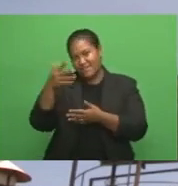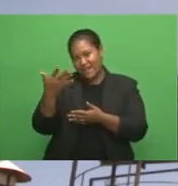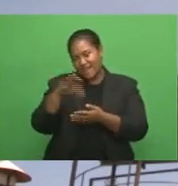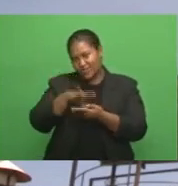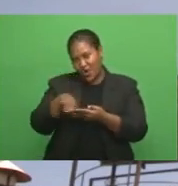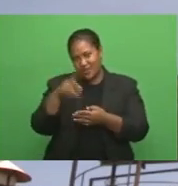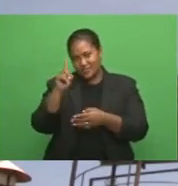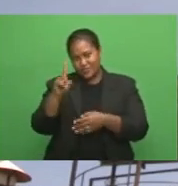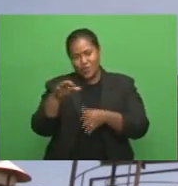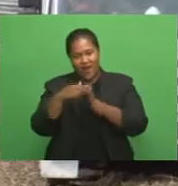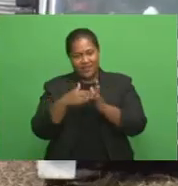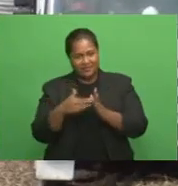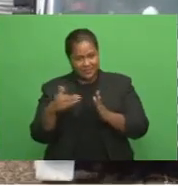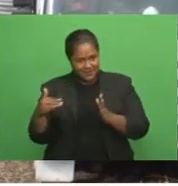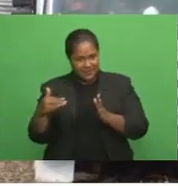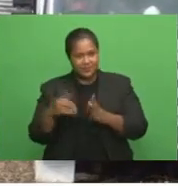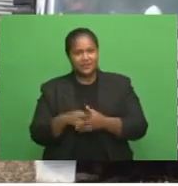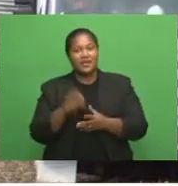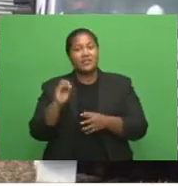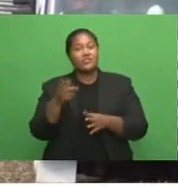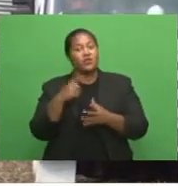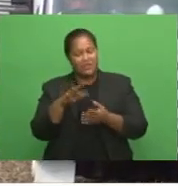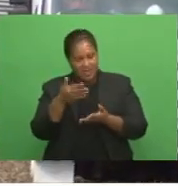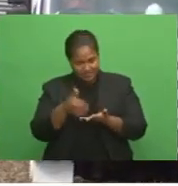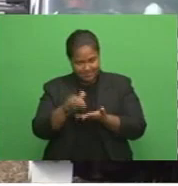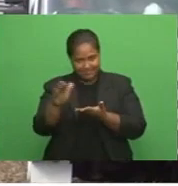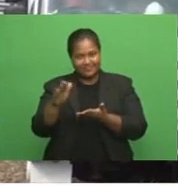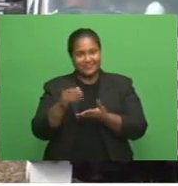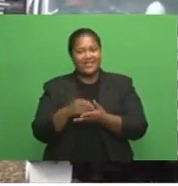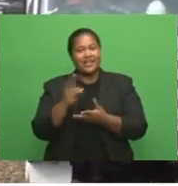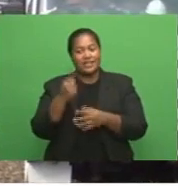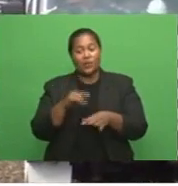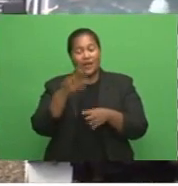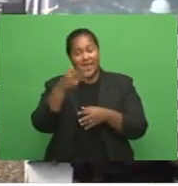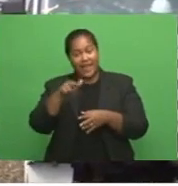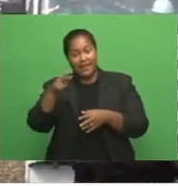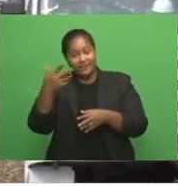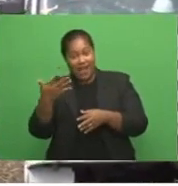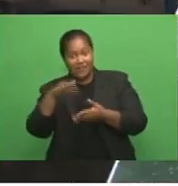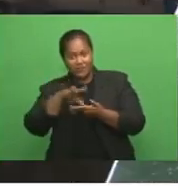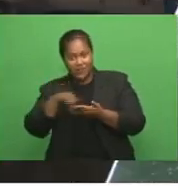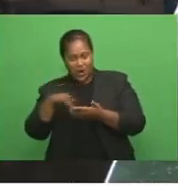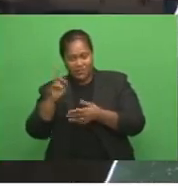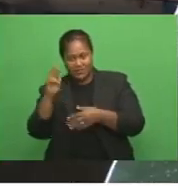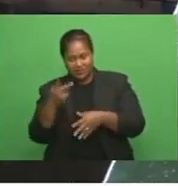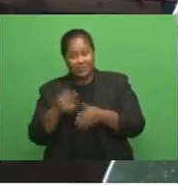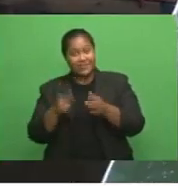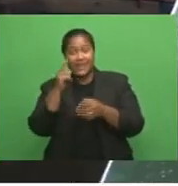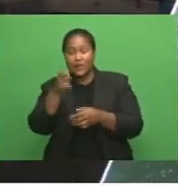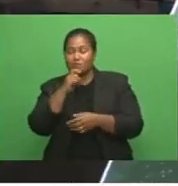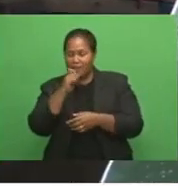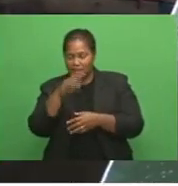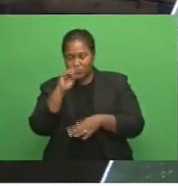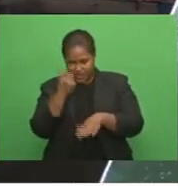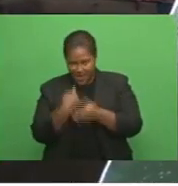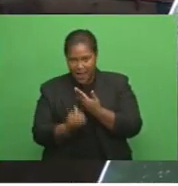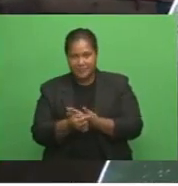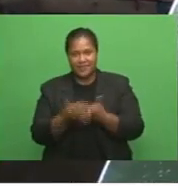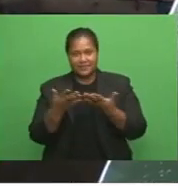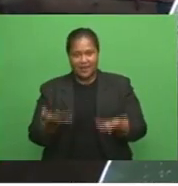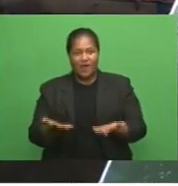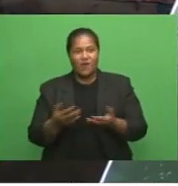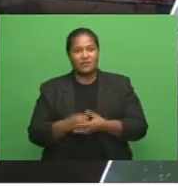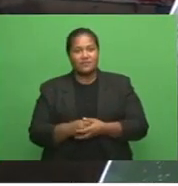a guaranteed price per ton of $85 for 3 full sessions. That promise will be delivered.